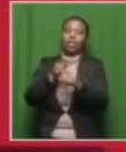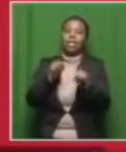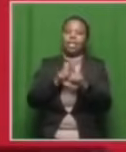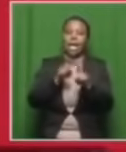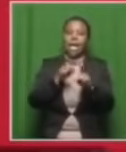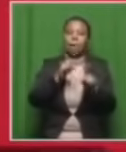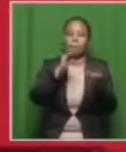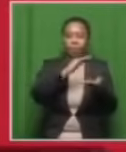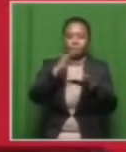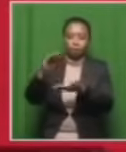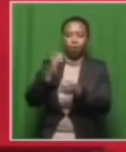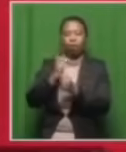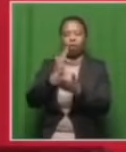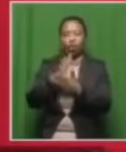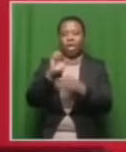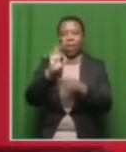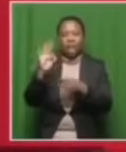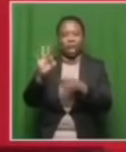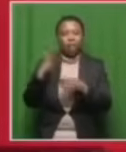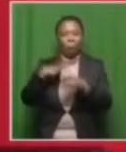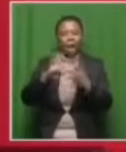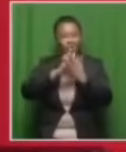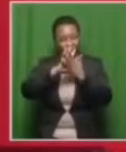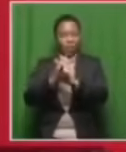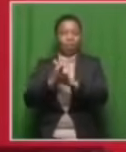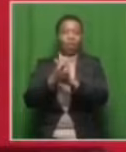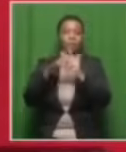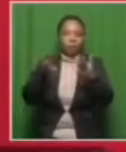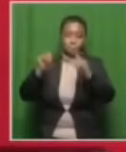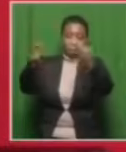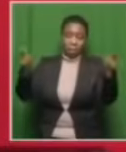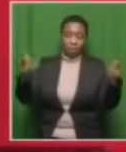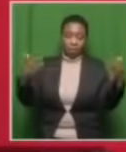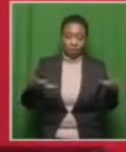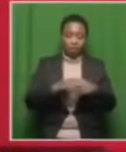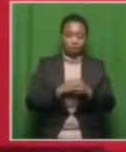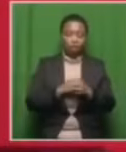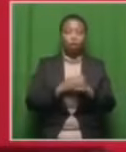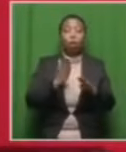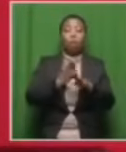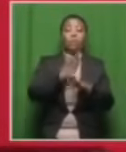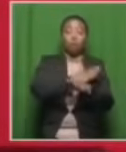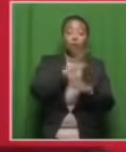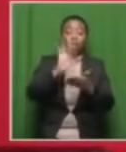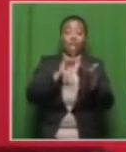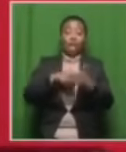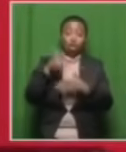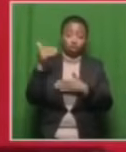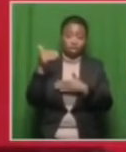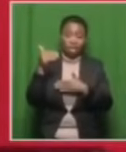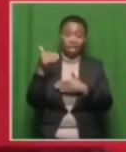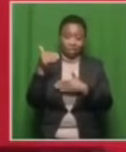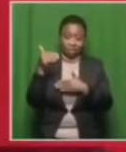that help in destabilizing the EFF. In the 2024 elections and prior to that, the